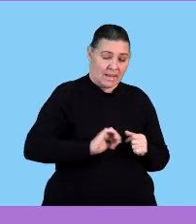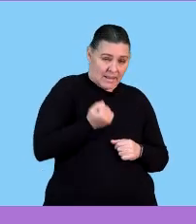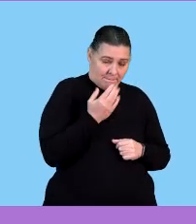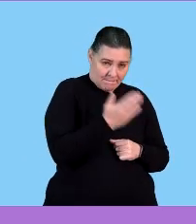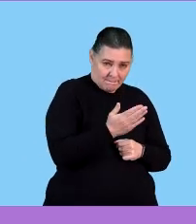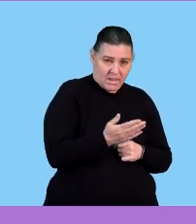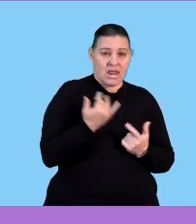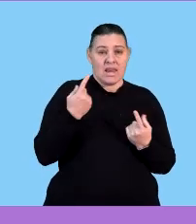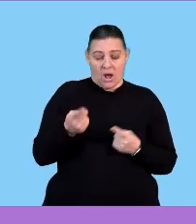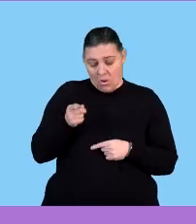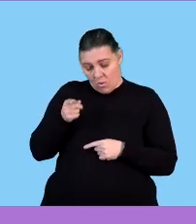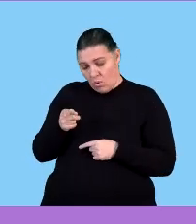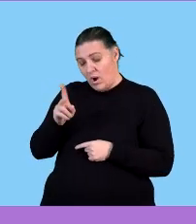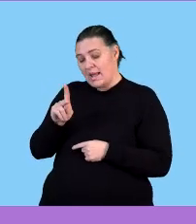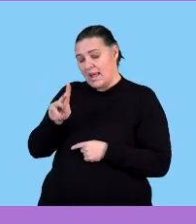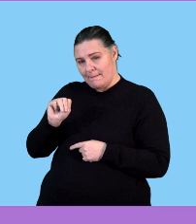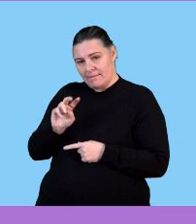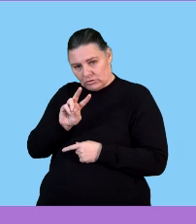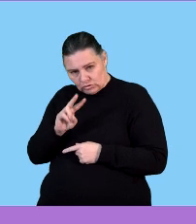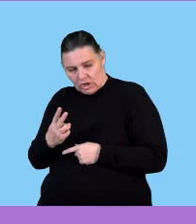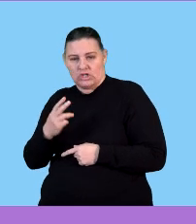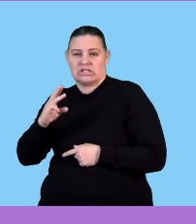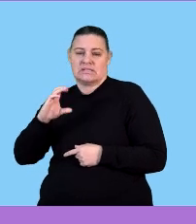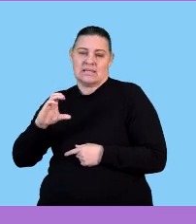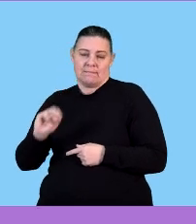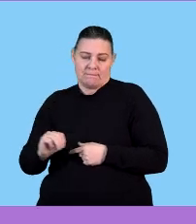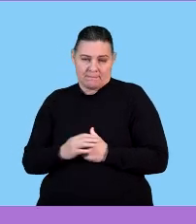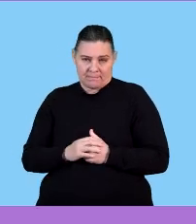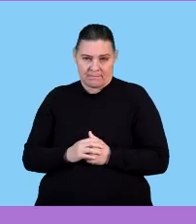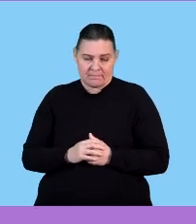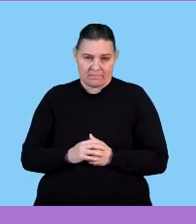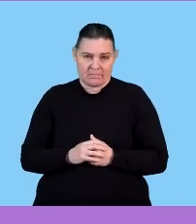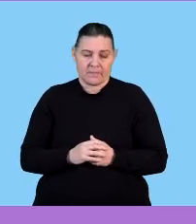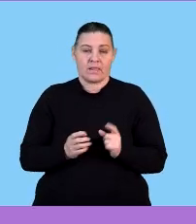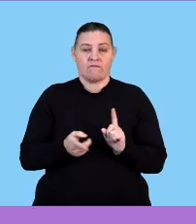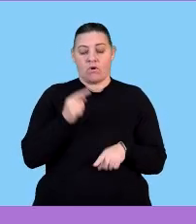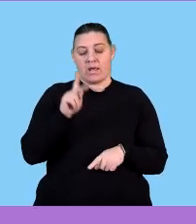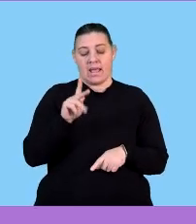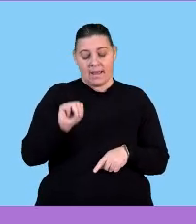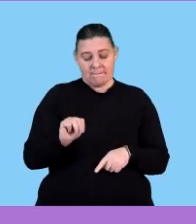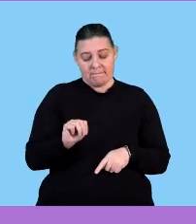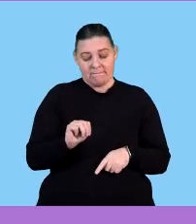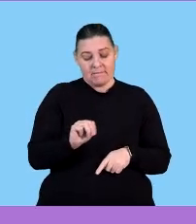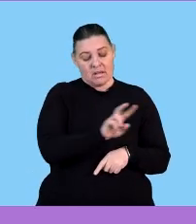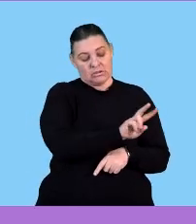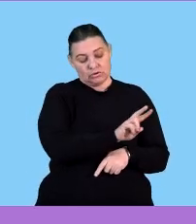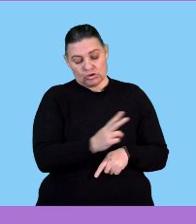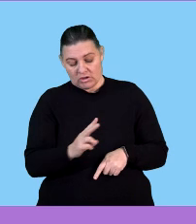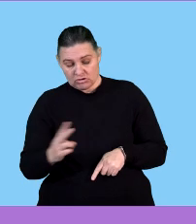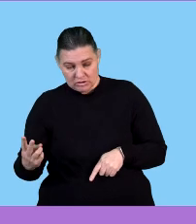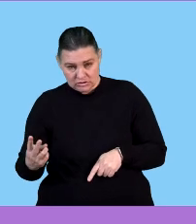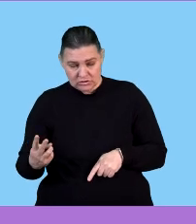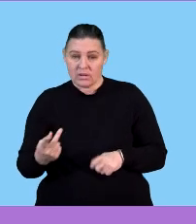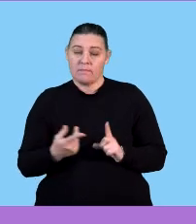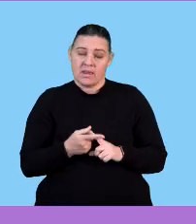I've kept. I've changed that one also to centimeters. So from kilometers to centimeters, what